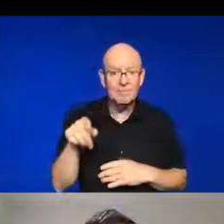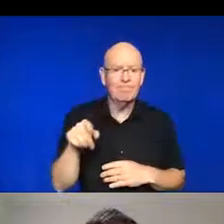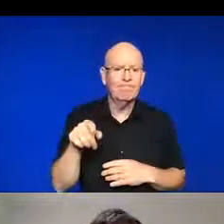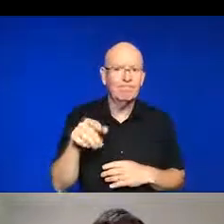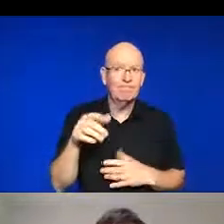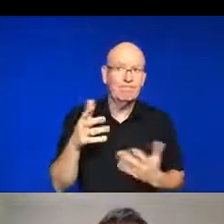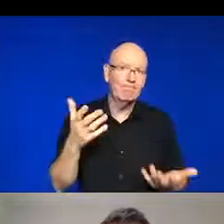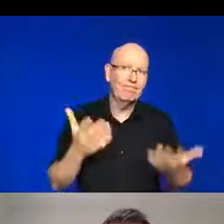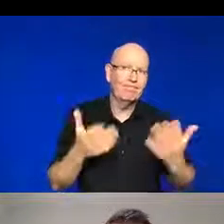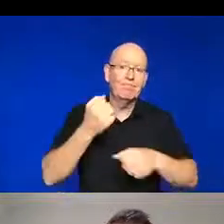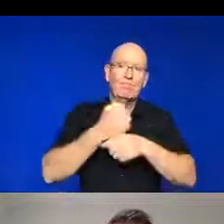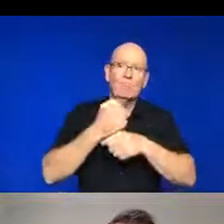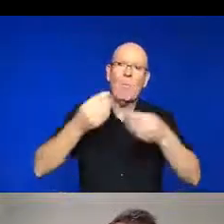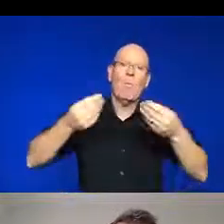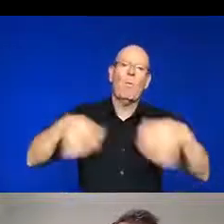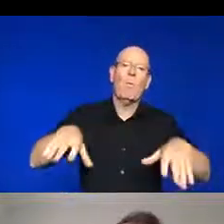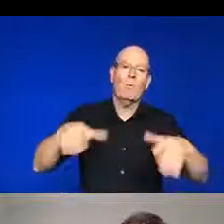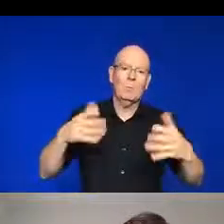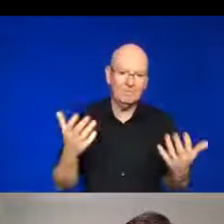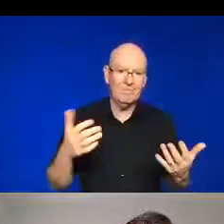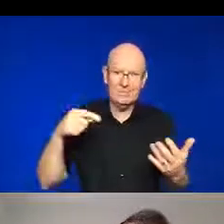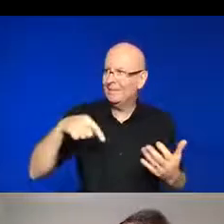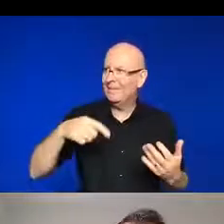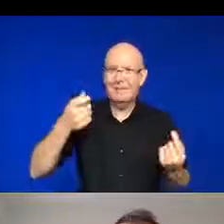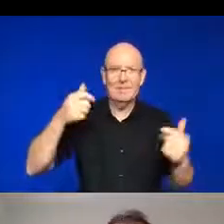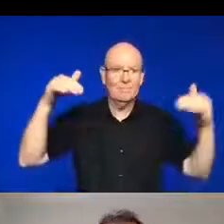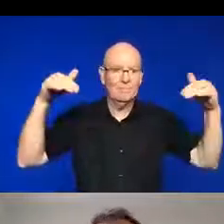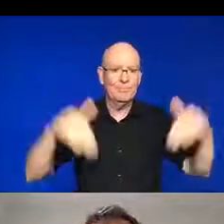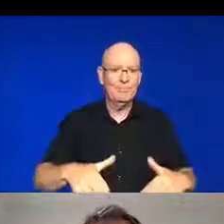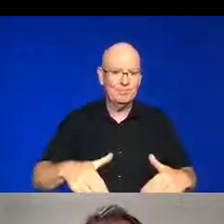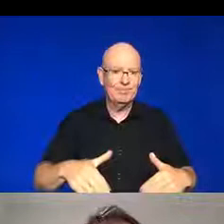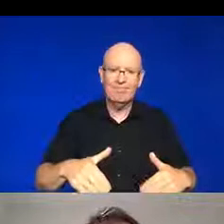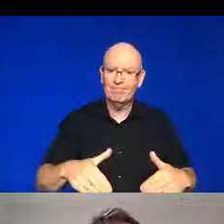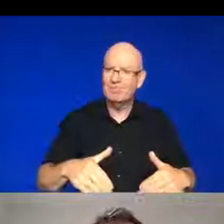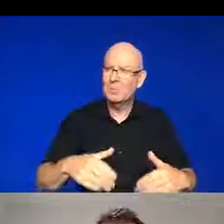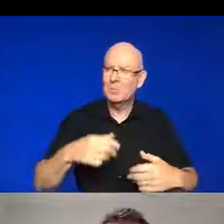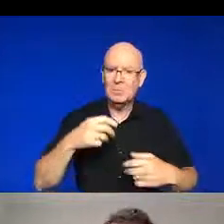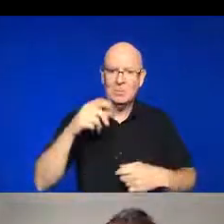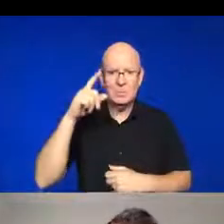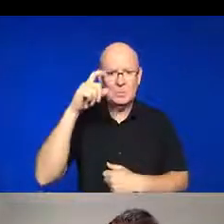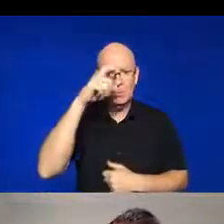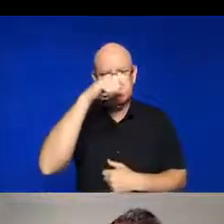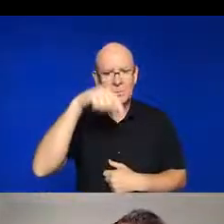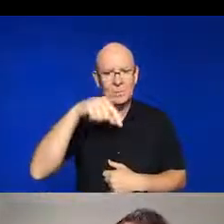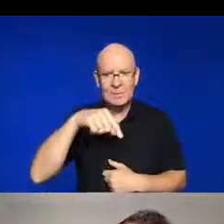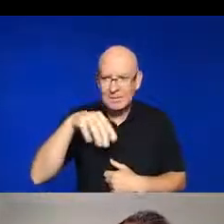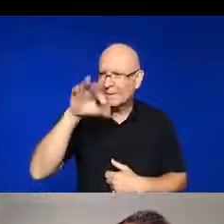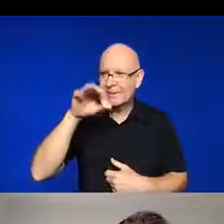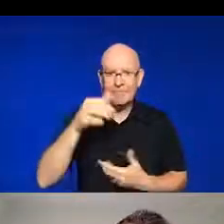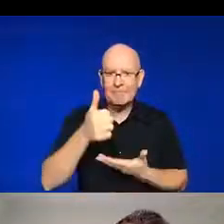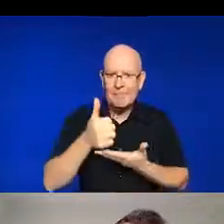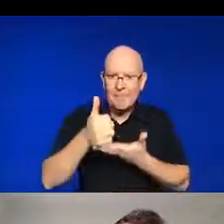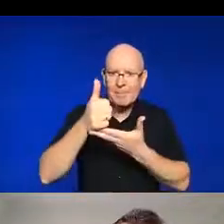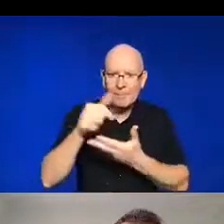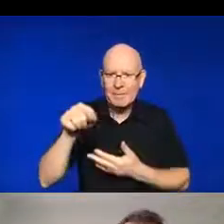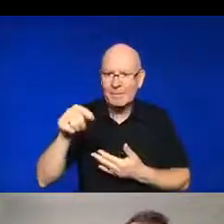job in the recovery, while there is a lot of effort that needs to be put on making economic recovery